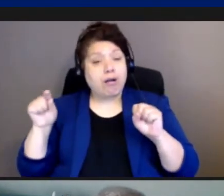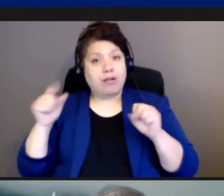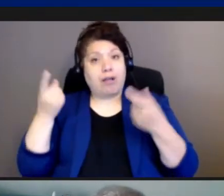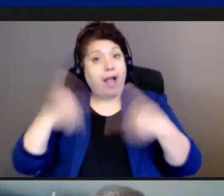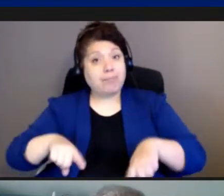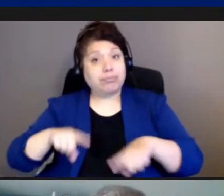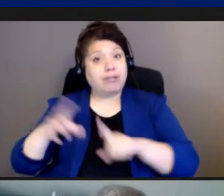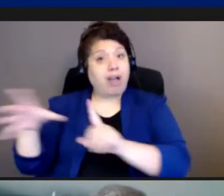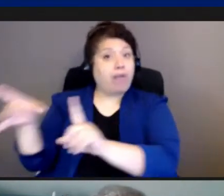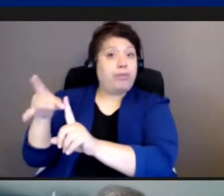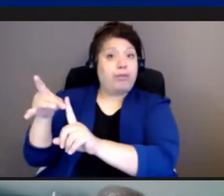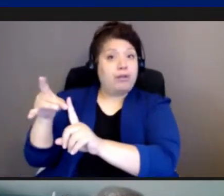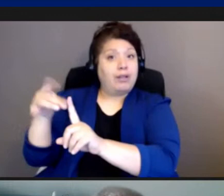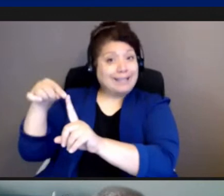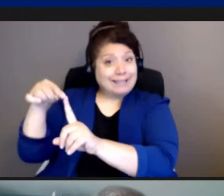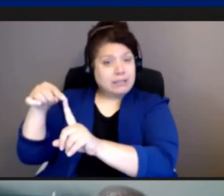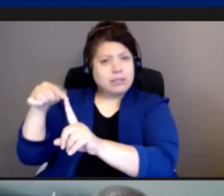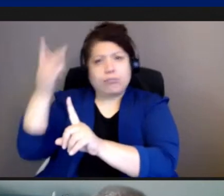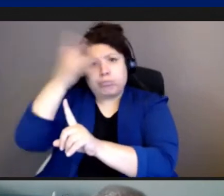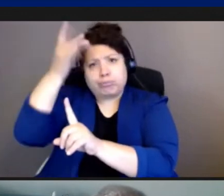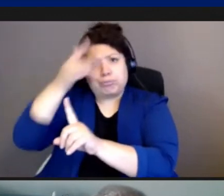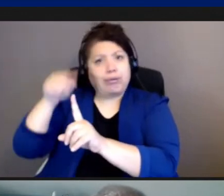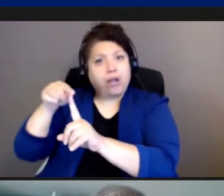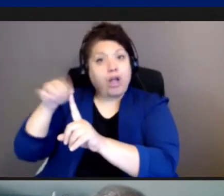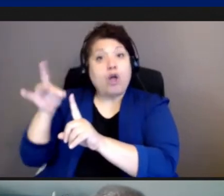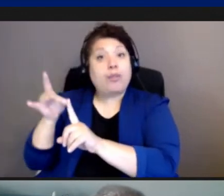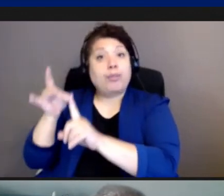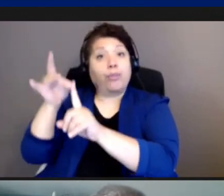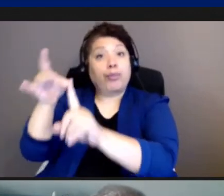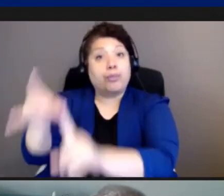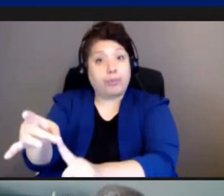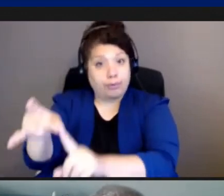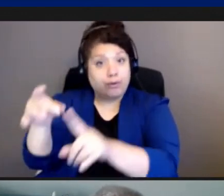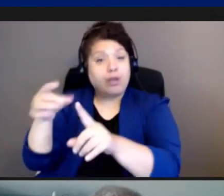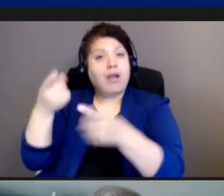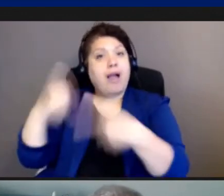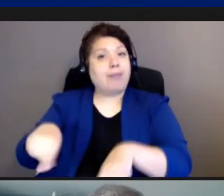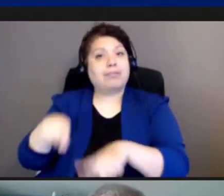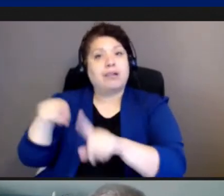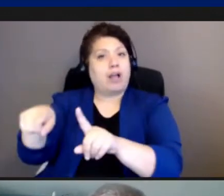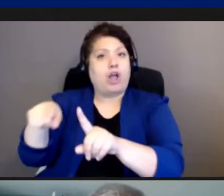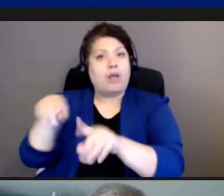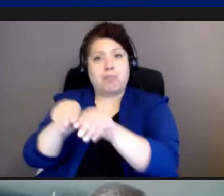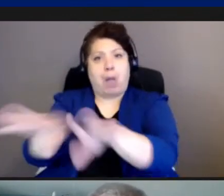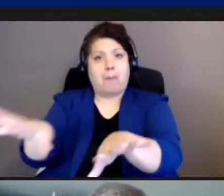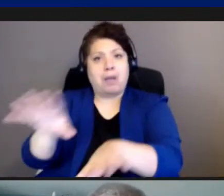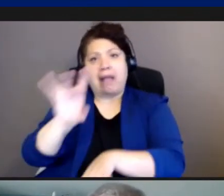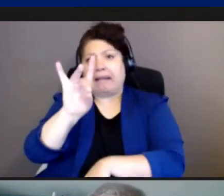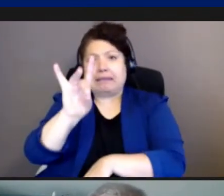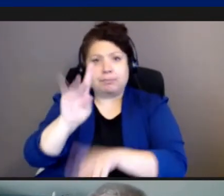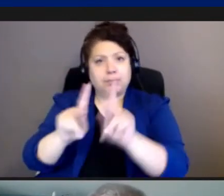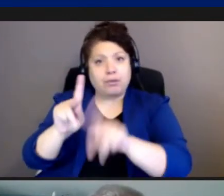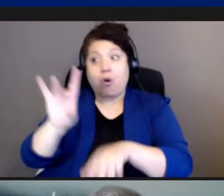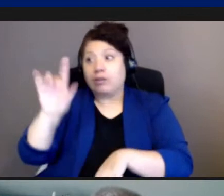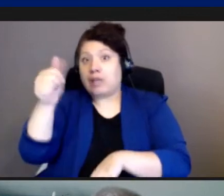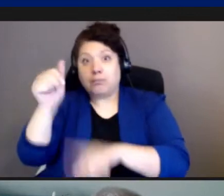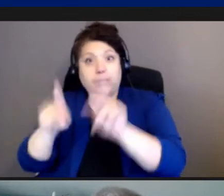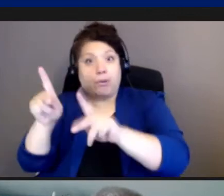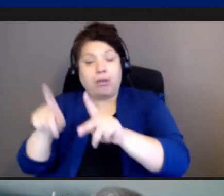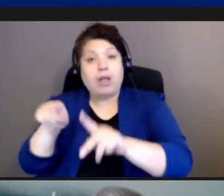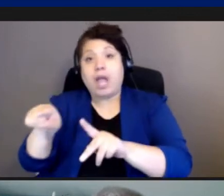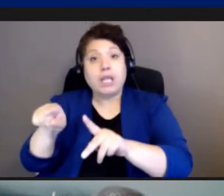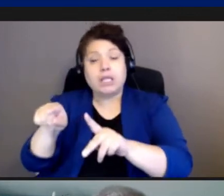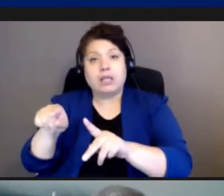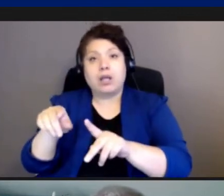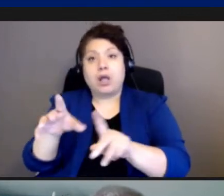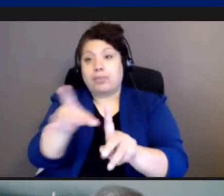was infected going into the party, but we ended up with 8 or 10 people leaving who infected, who then subsequently infected others and